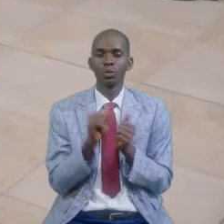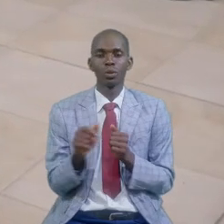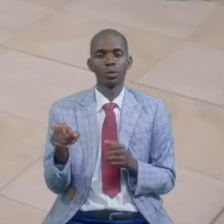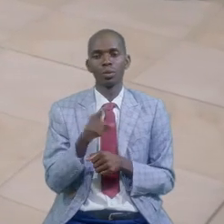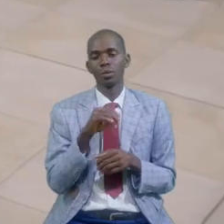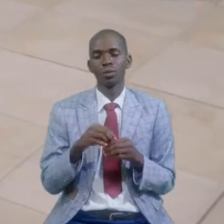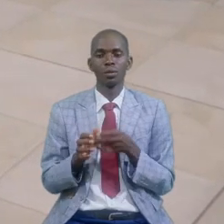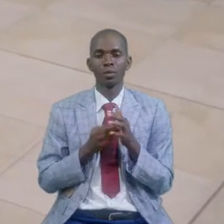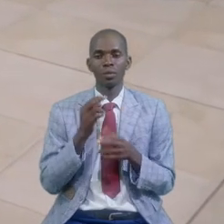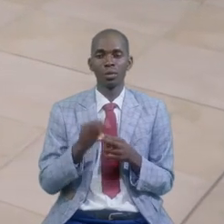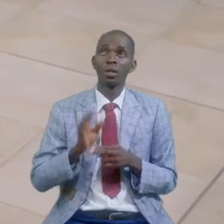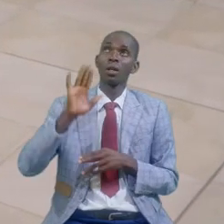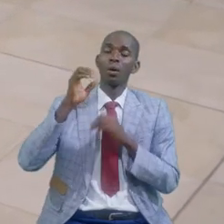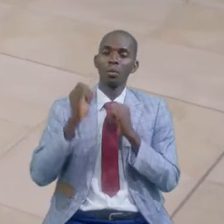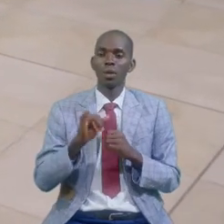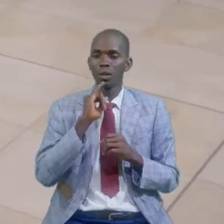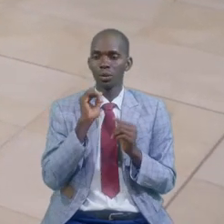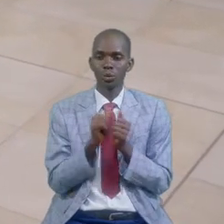His power is with you.